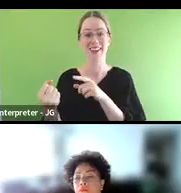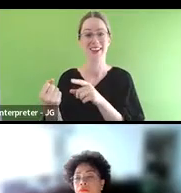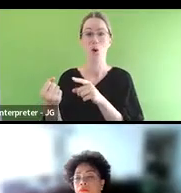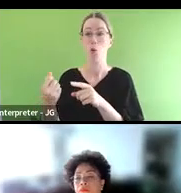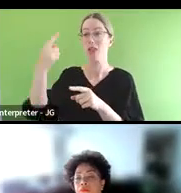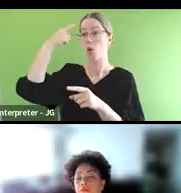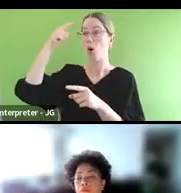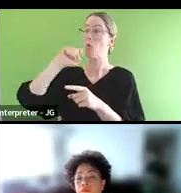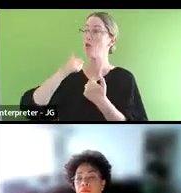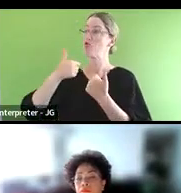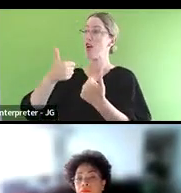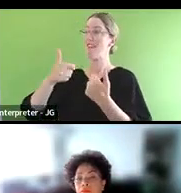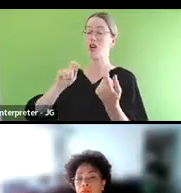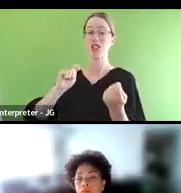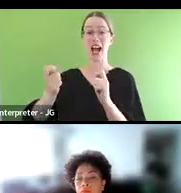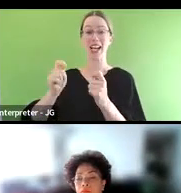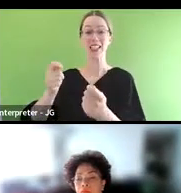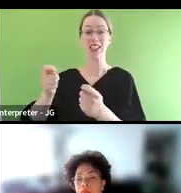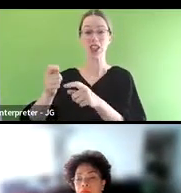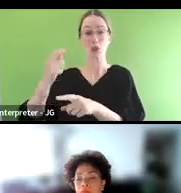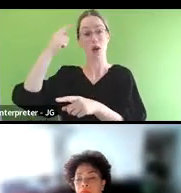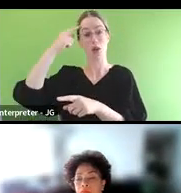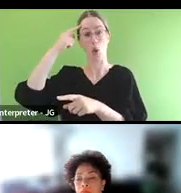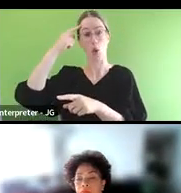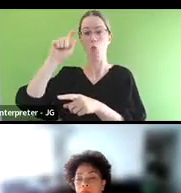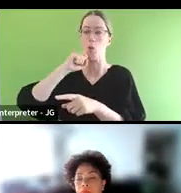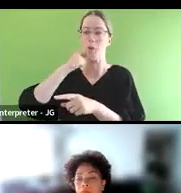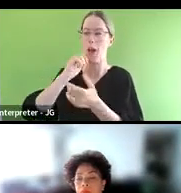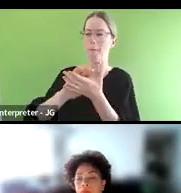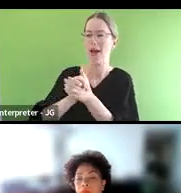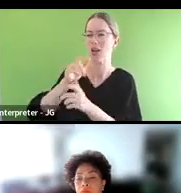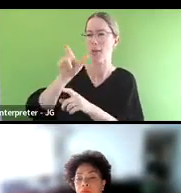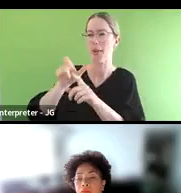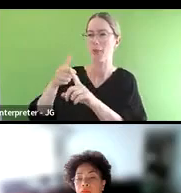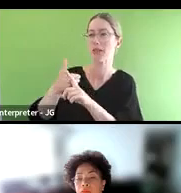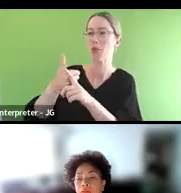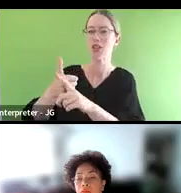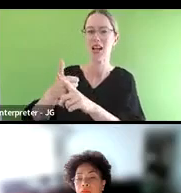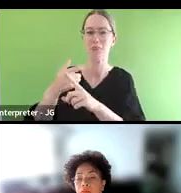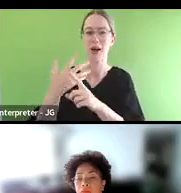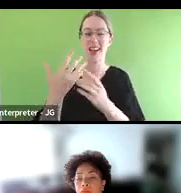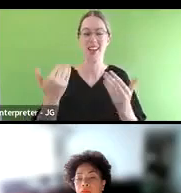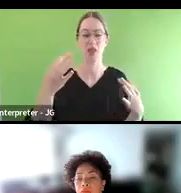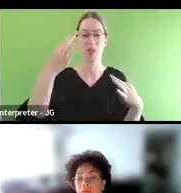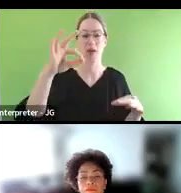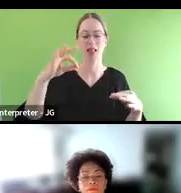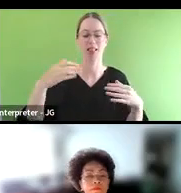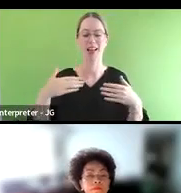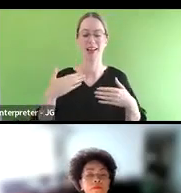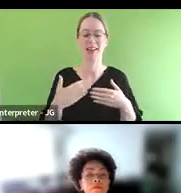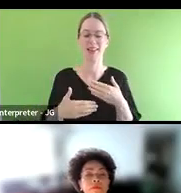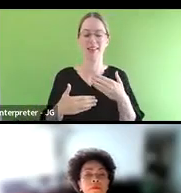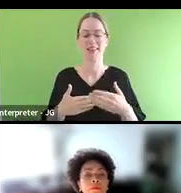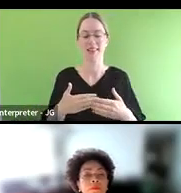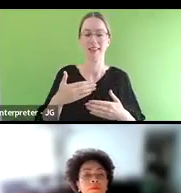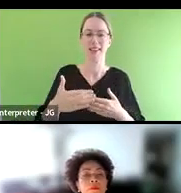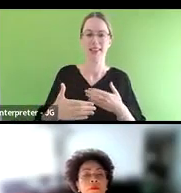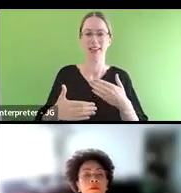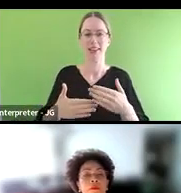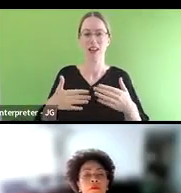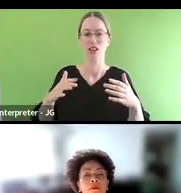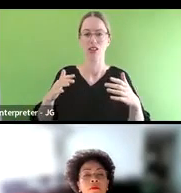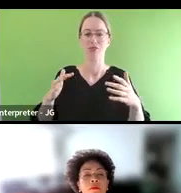great change, and we have really passionate public servants behind it. But it feels like as it has moved through processes, it